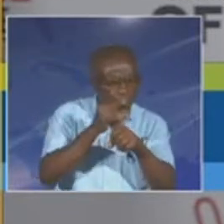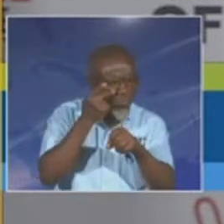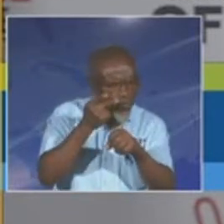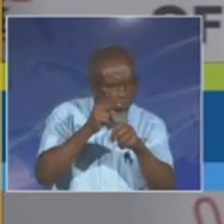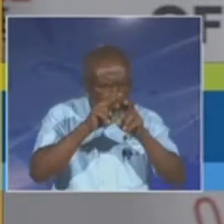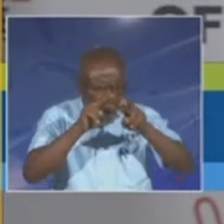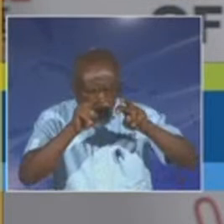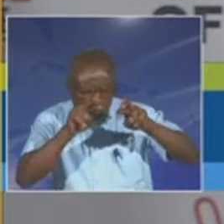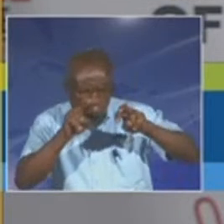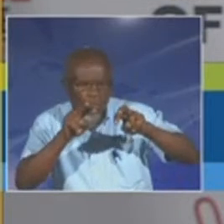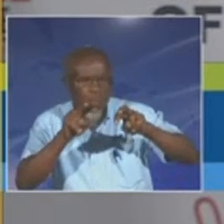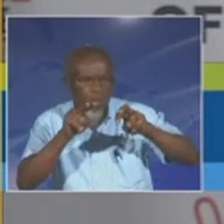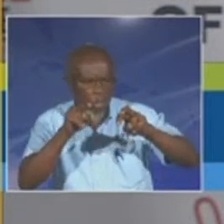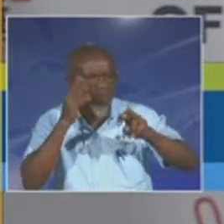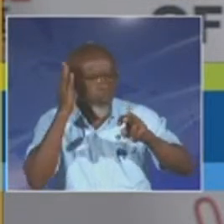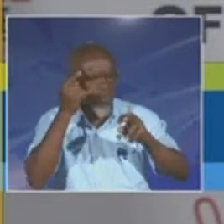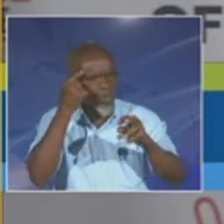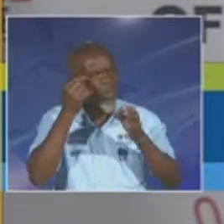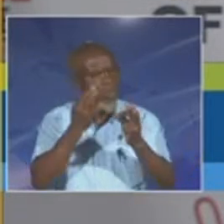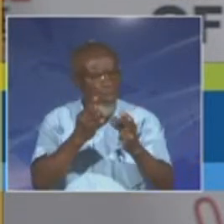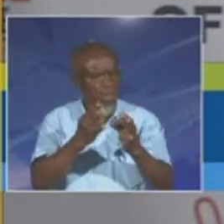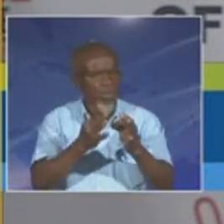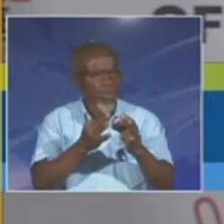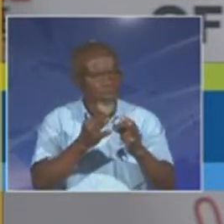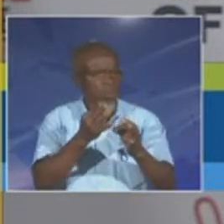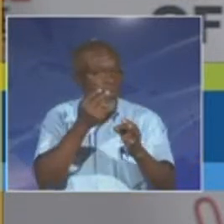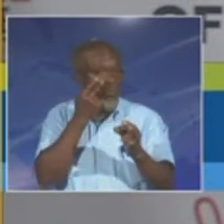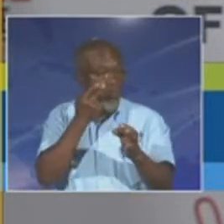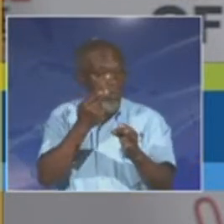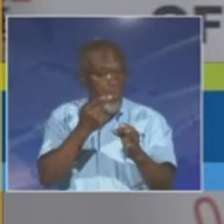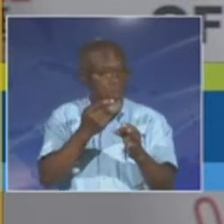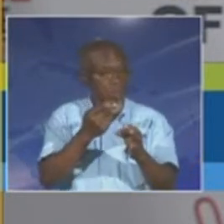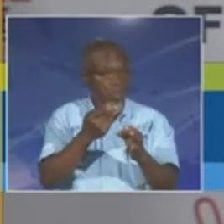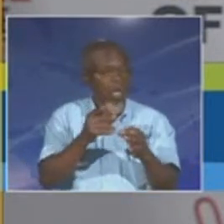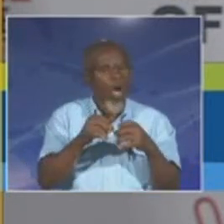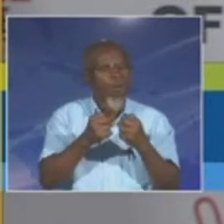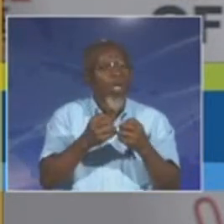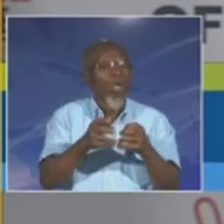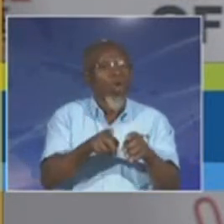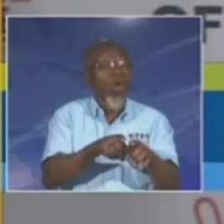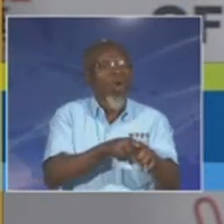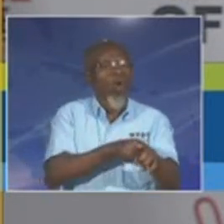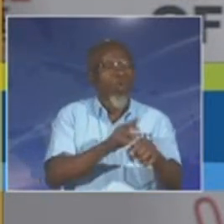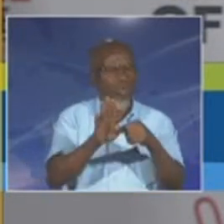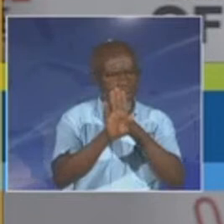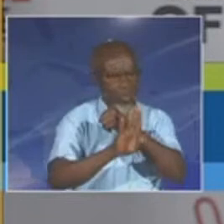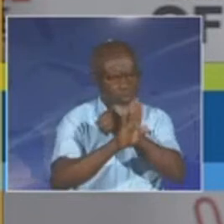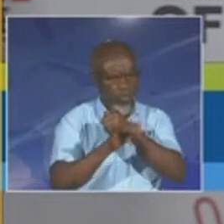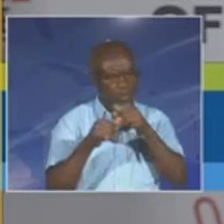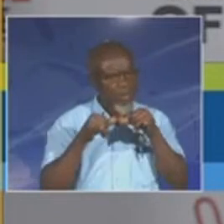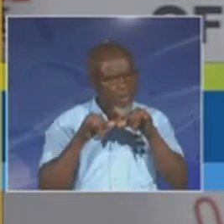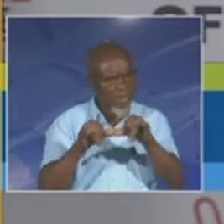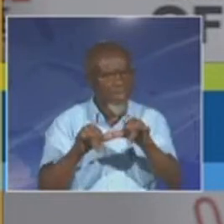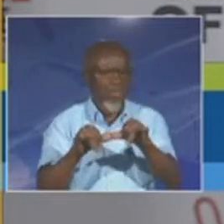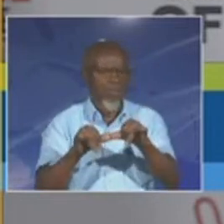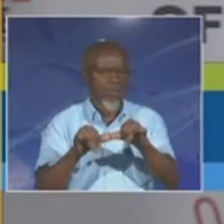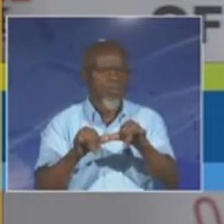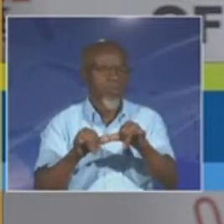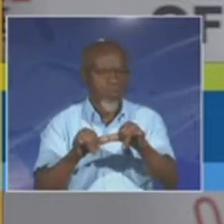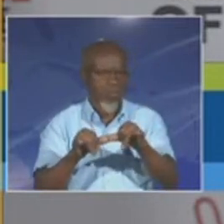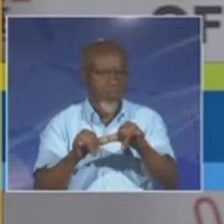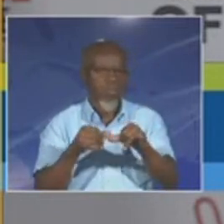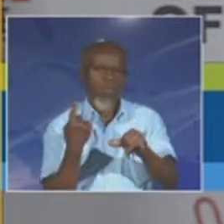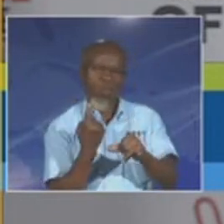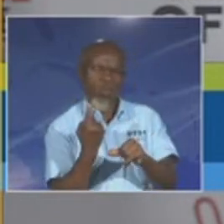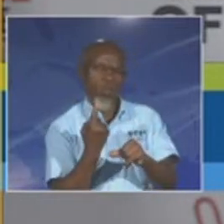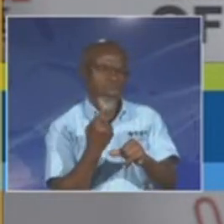look at is the length of time that our immune response has been lasting with 3 doses. And I suppose only time will tell how